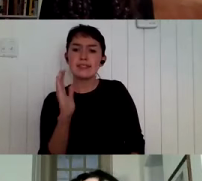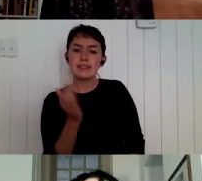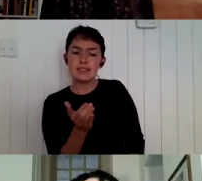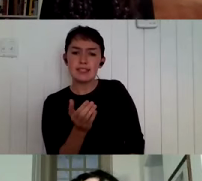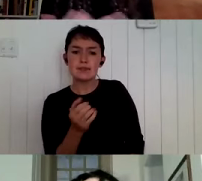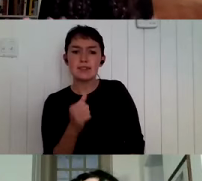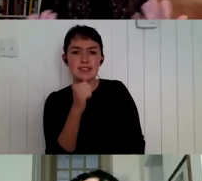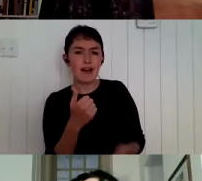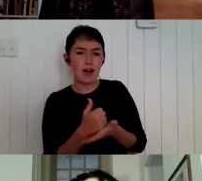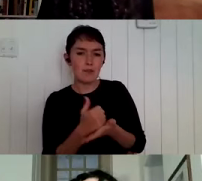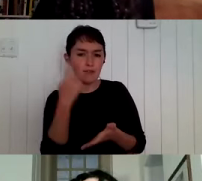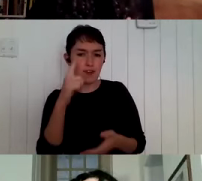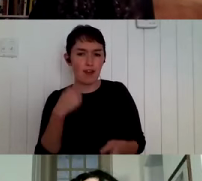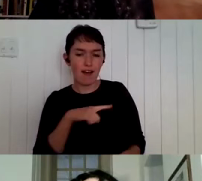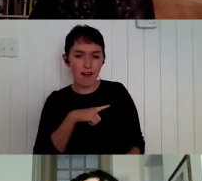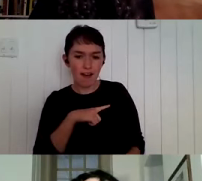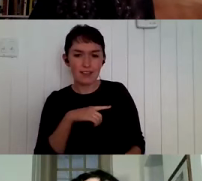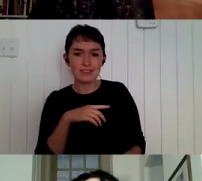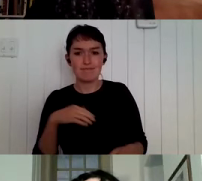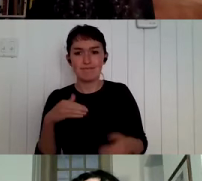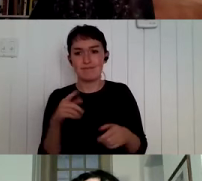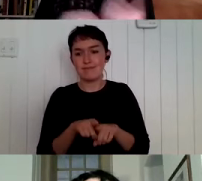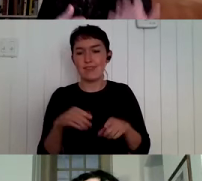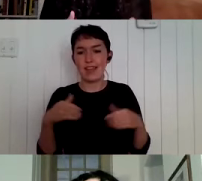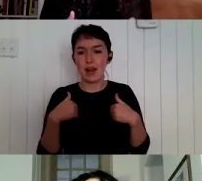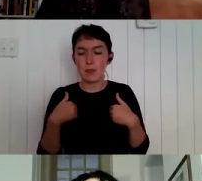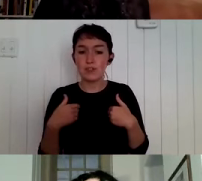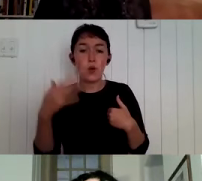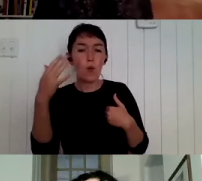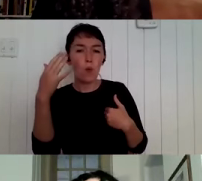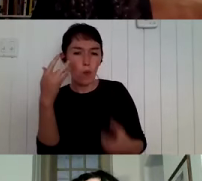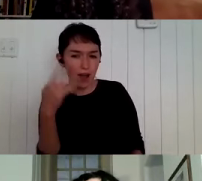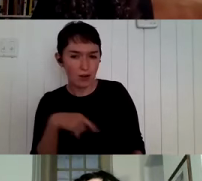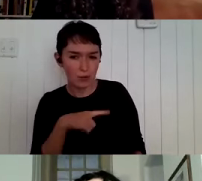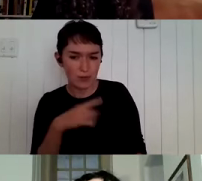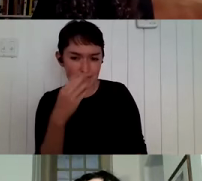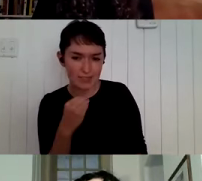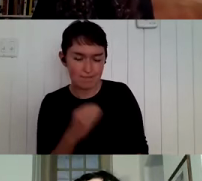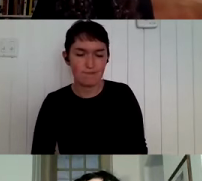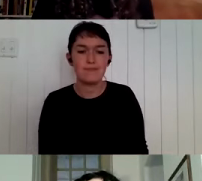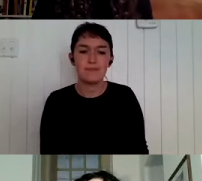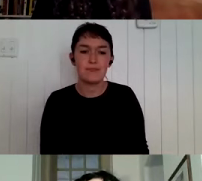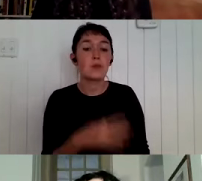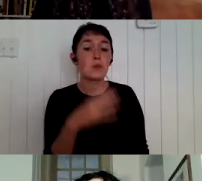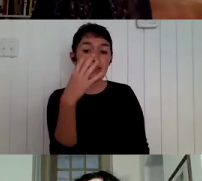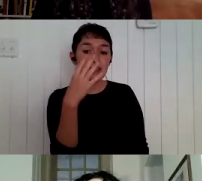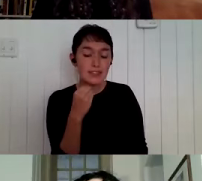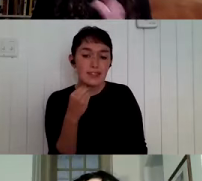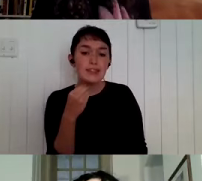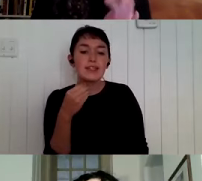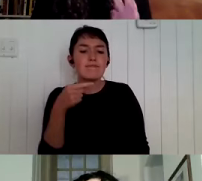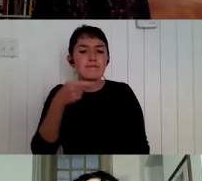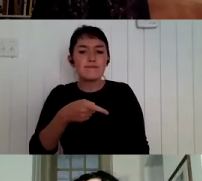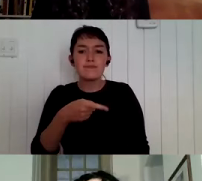this question of why do we sleep? Though it seems like sleep may just be a period of inactivity,